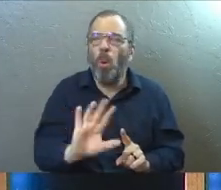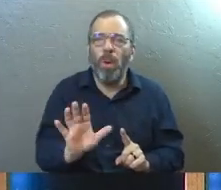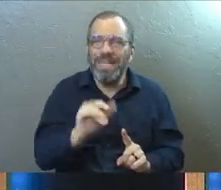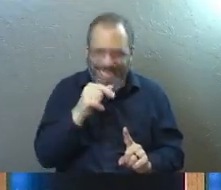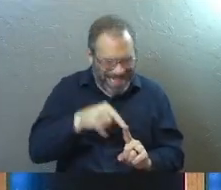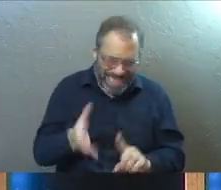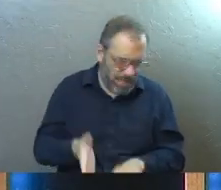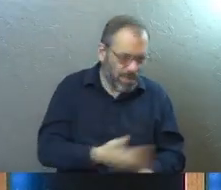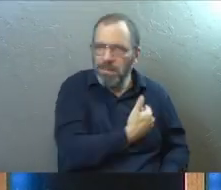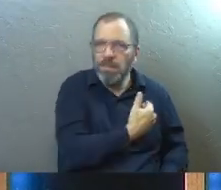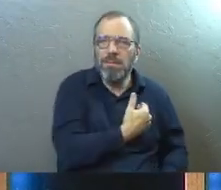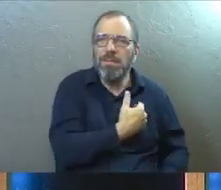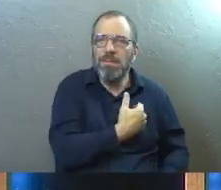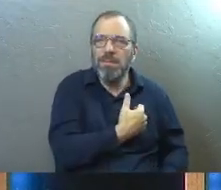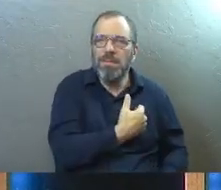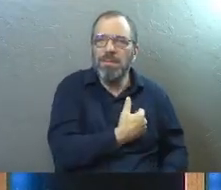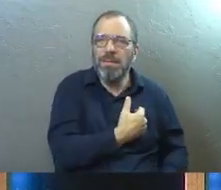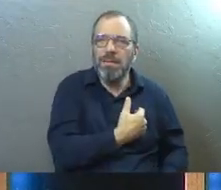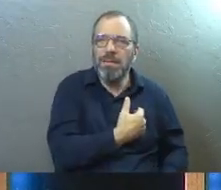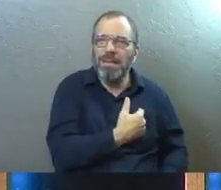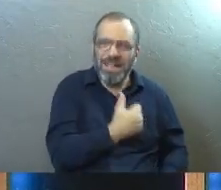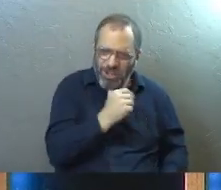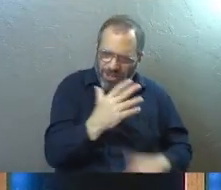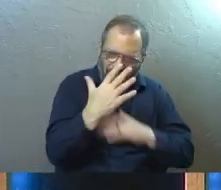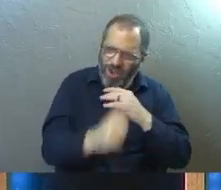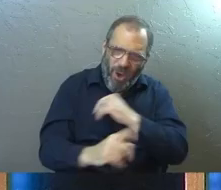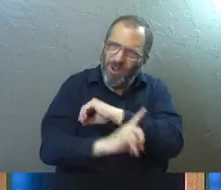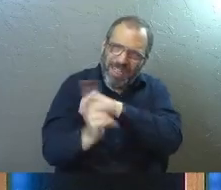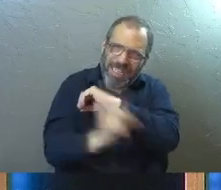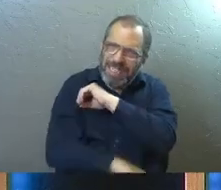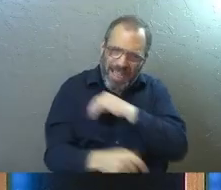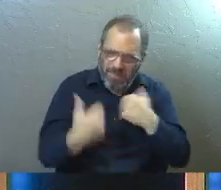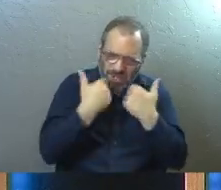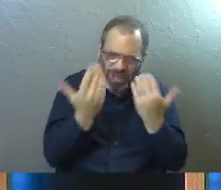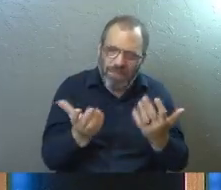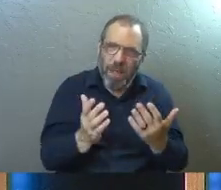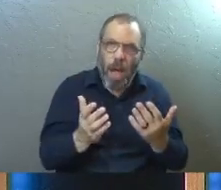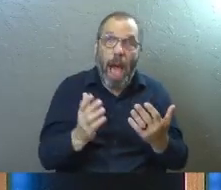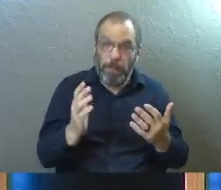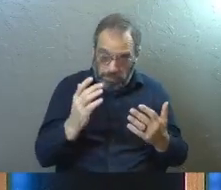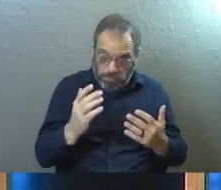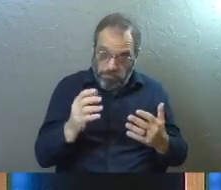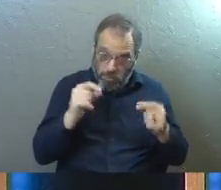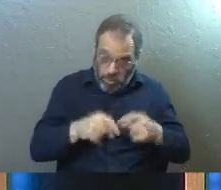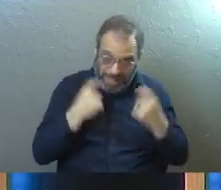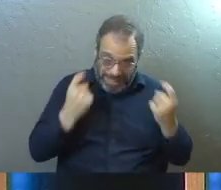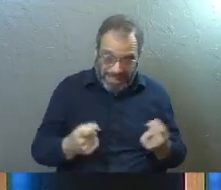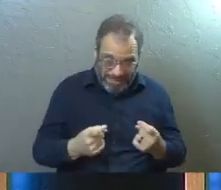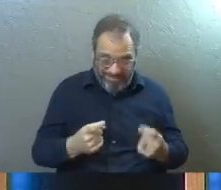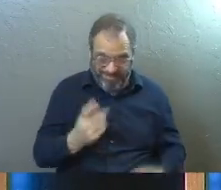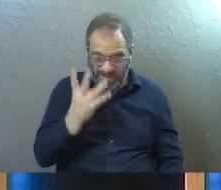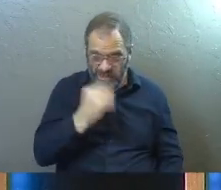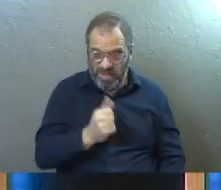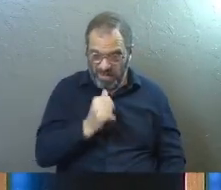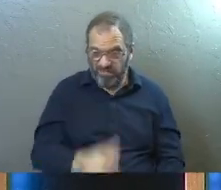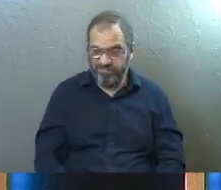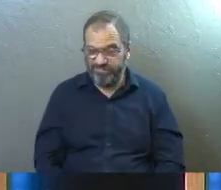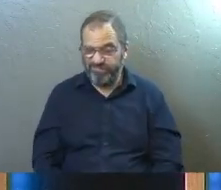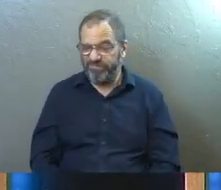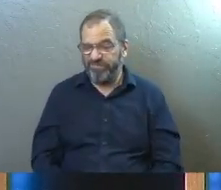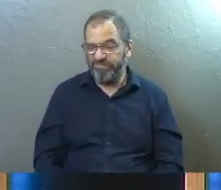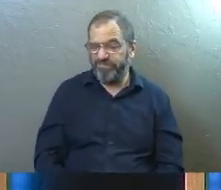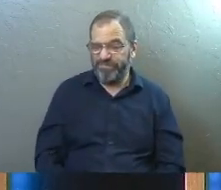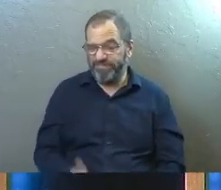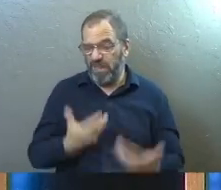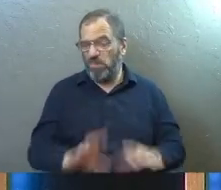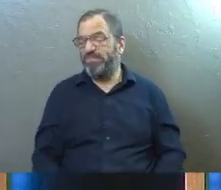be, right? We're not called to condemn ourselves or feel the shame all the time. Should I look at my sin and go, that's not pretty?